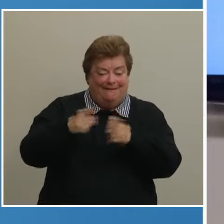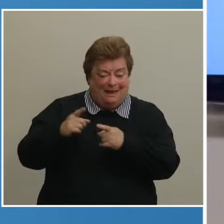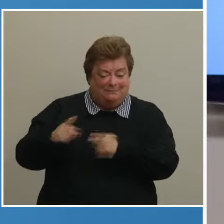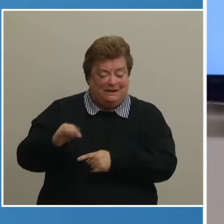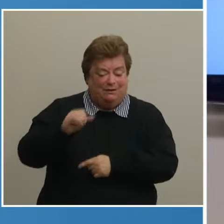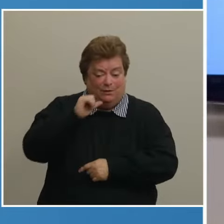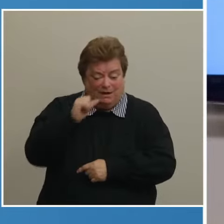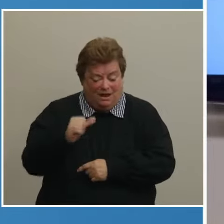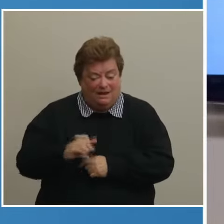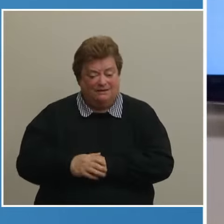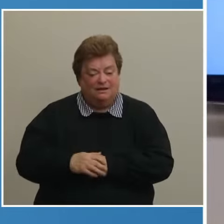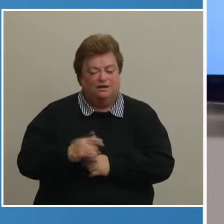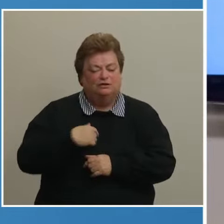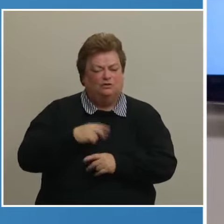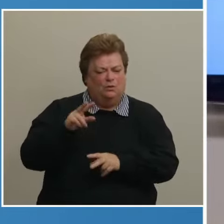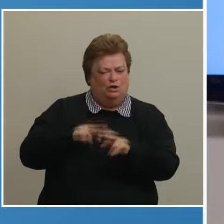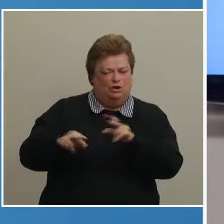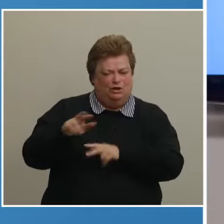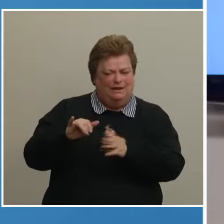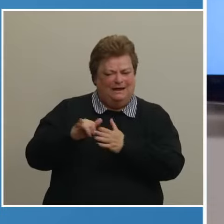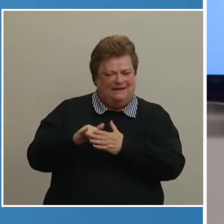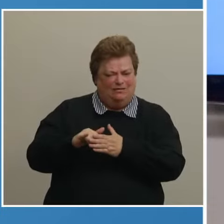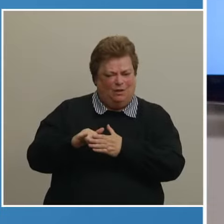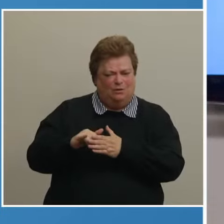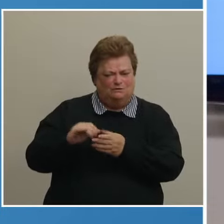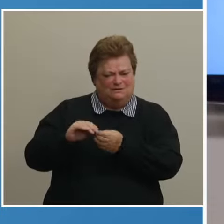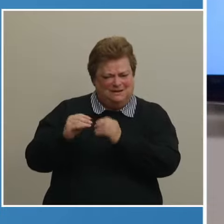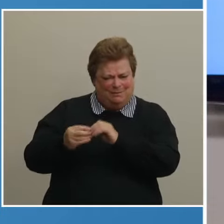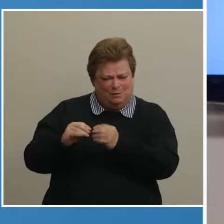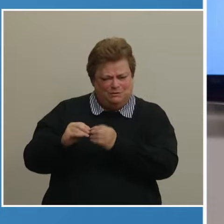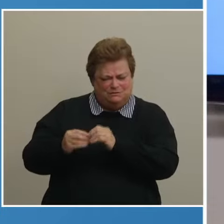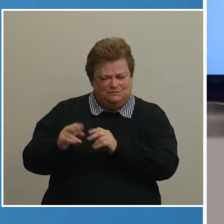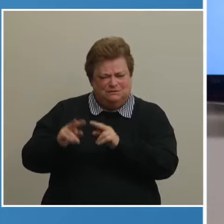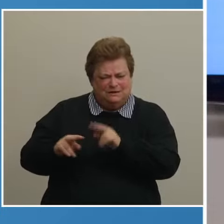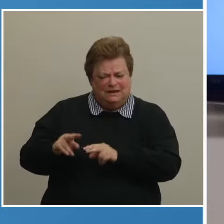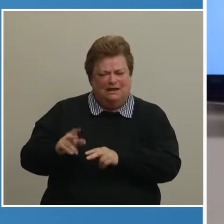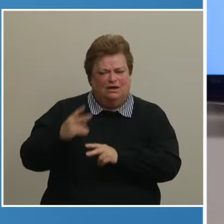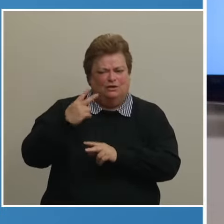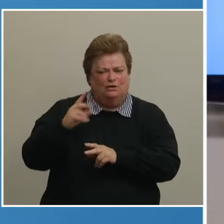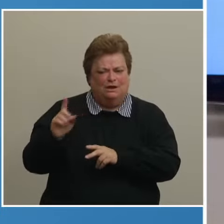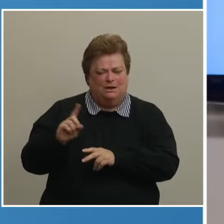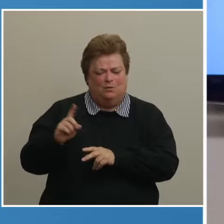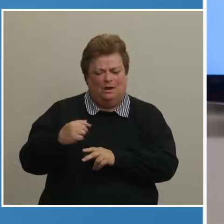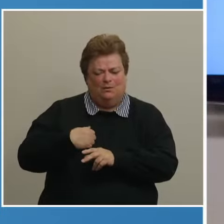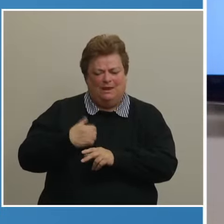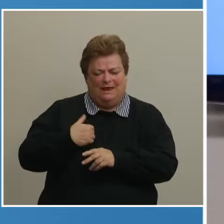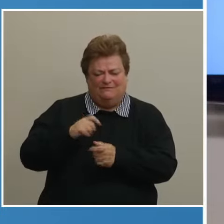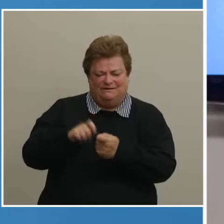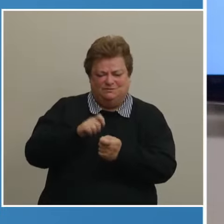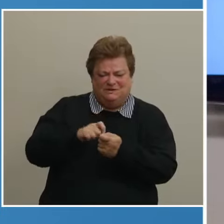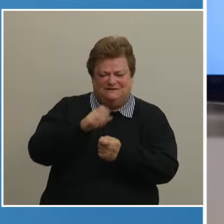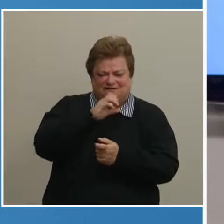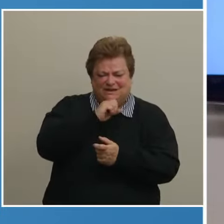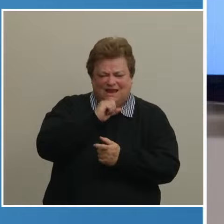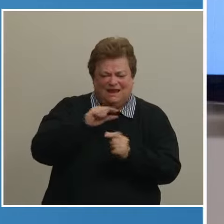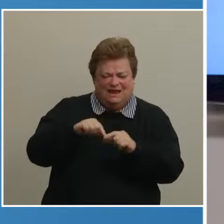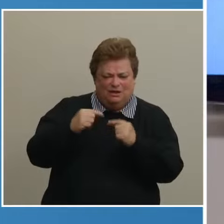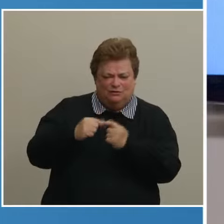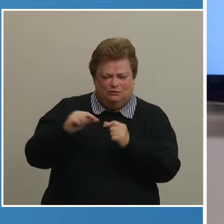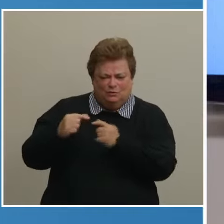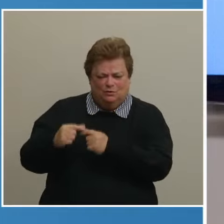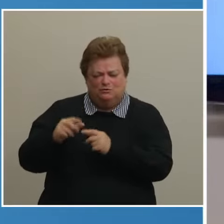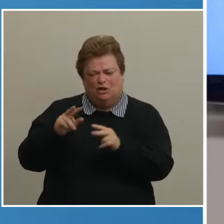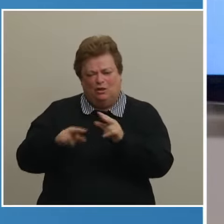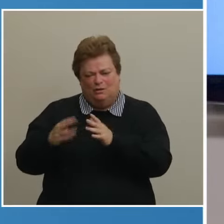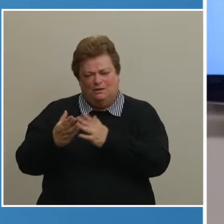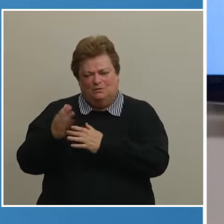we're looking at those demographics, and we're also looking at where we have specific age groups, kind of looking through the